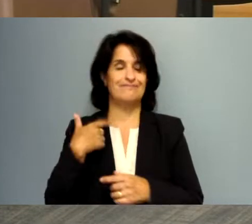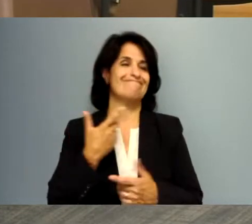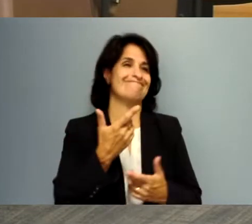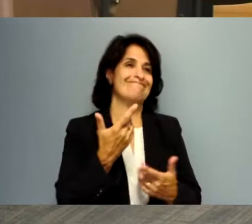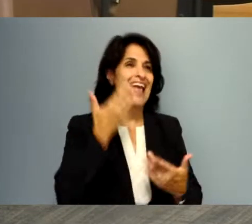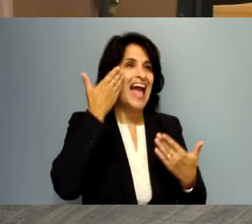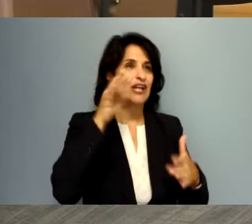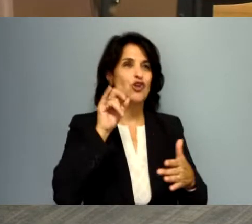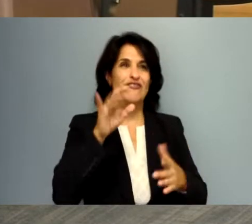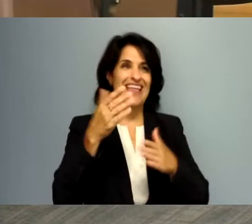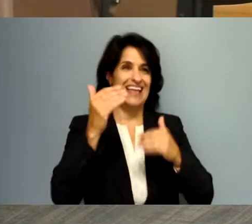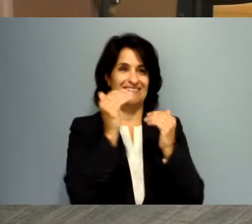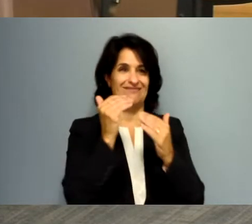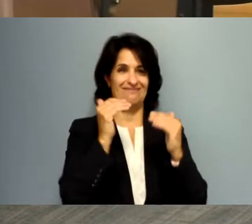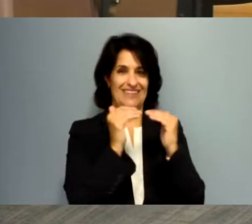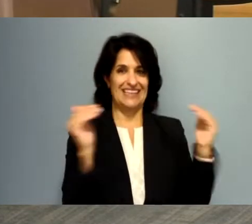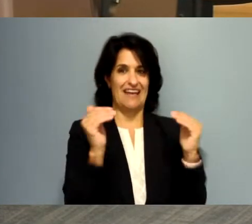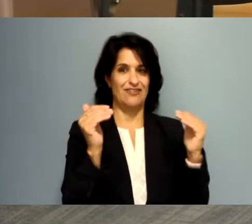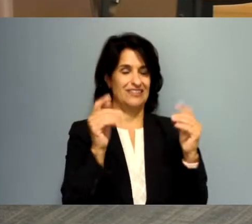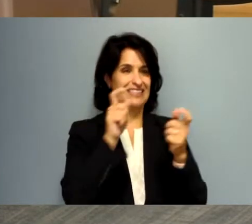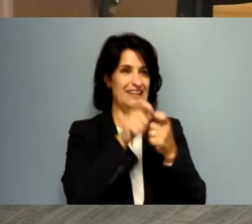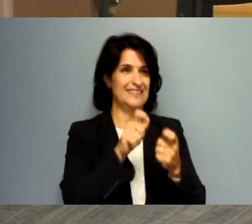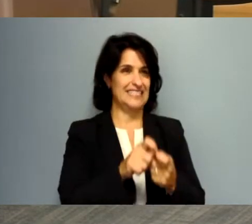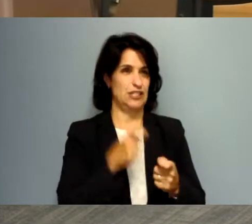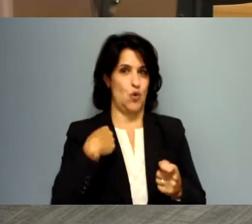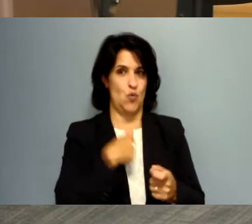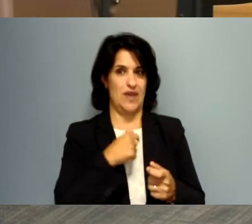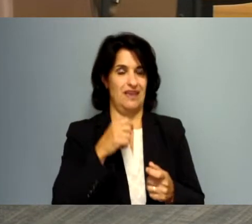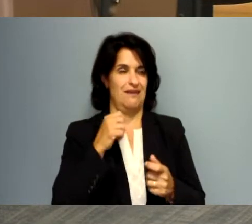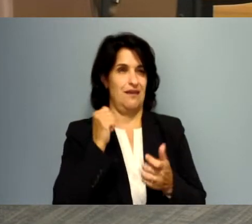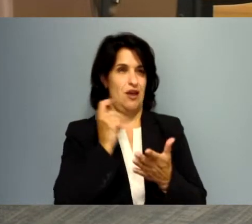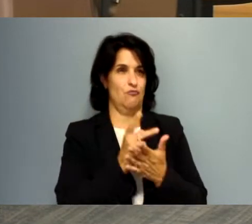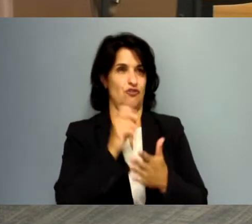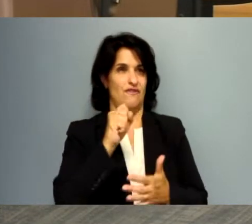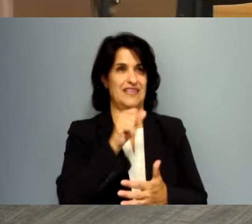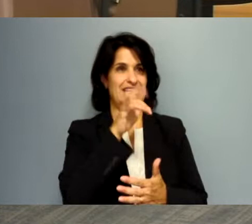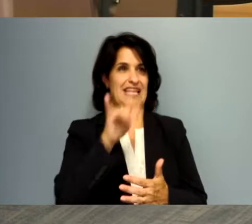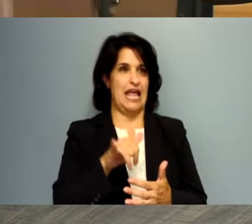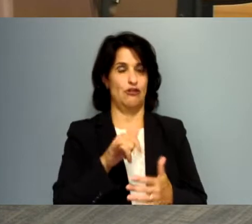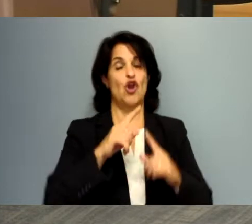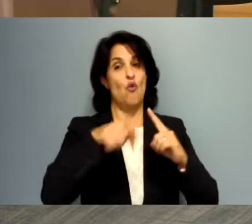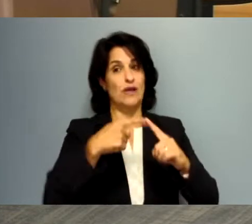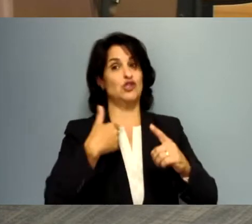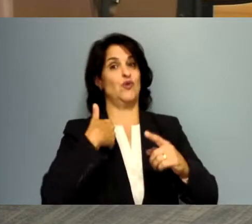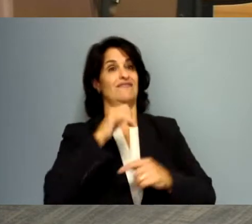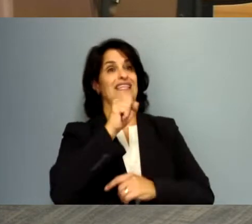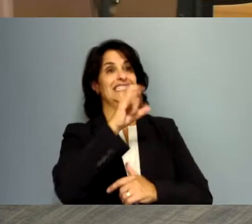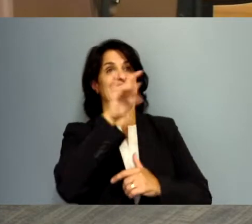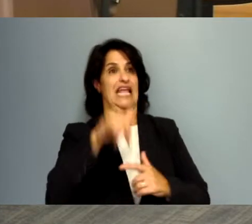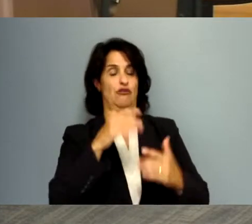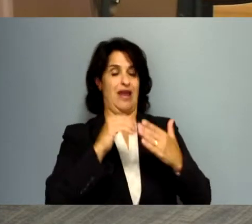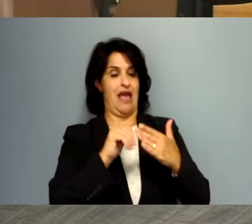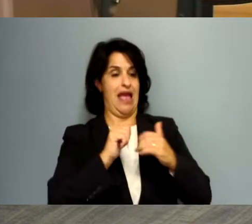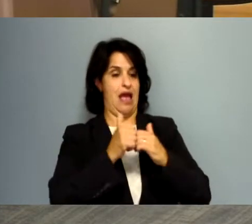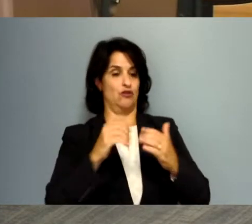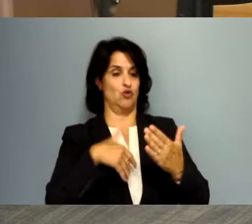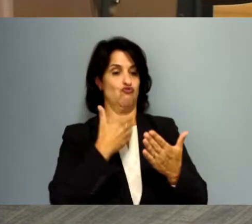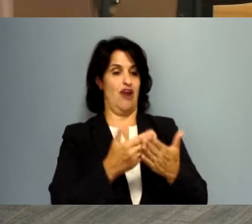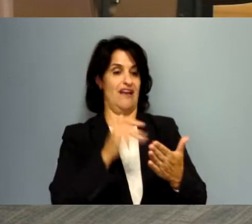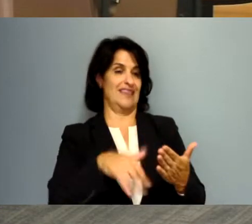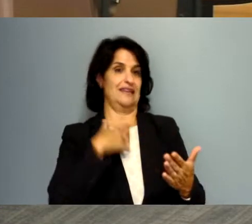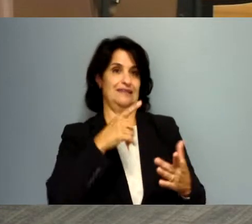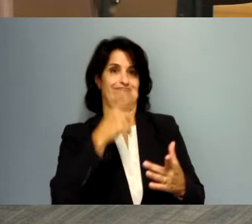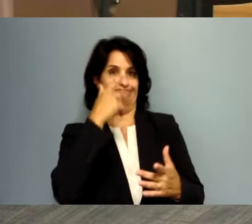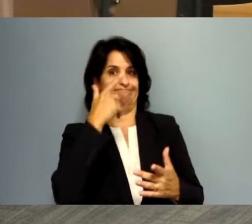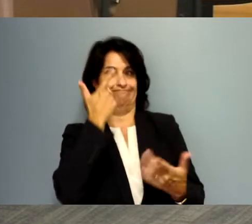we approve as a salary board. I think once you have a salary, how you get to that point, I think is I think probably within your